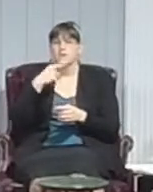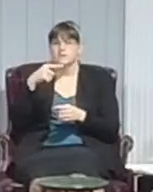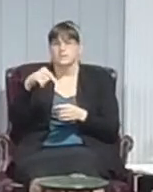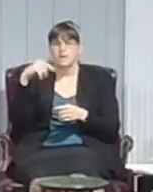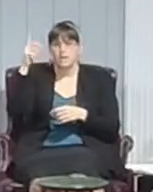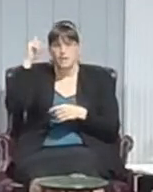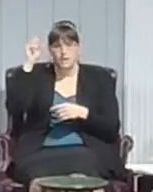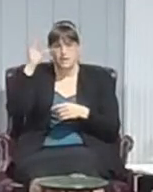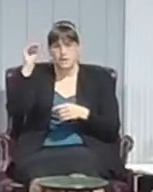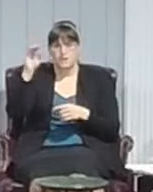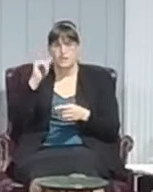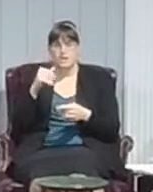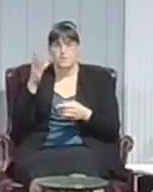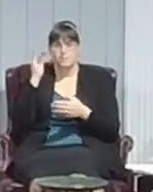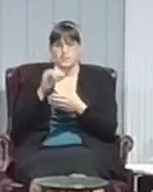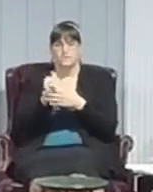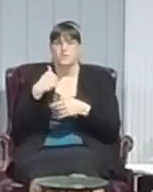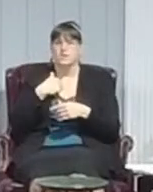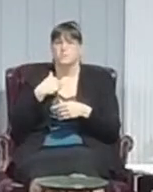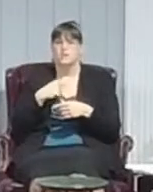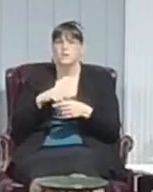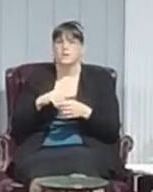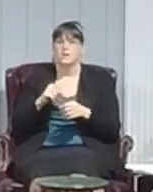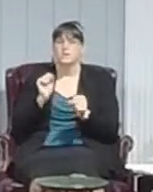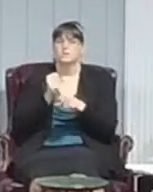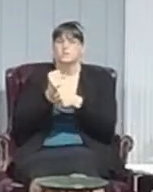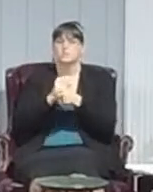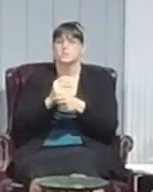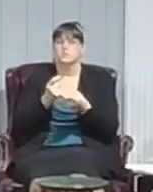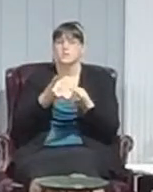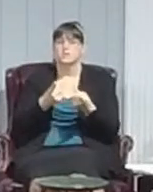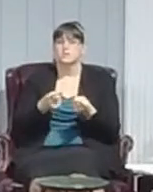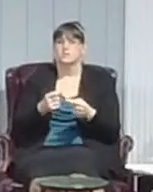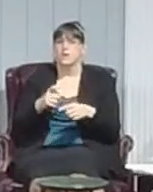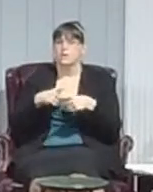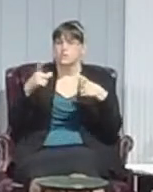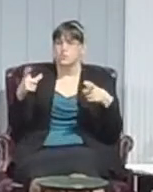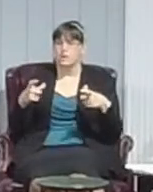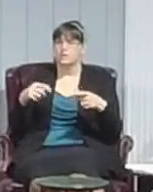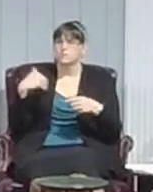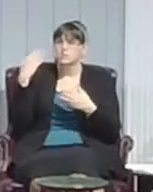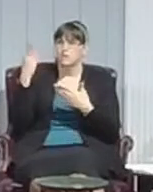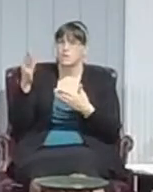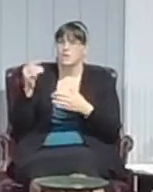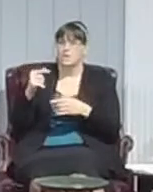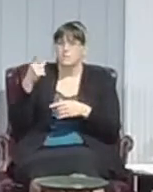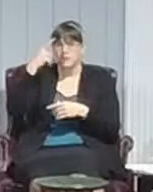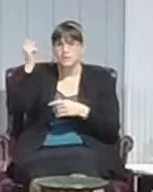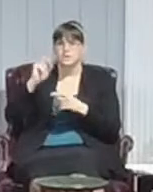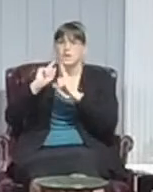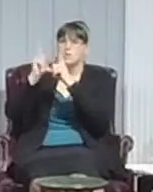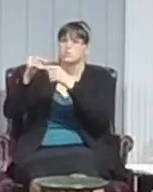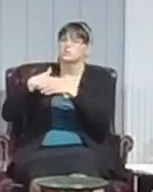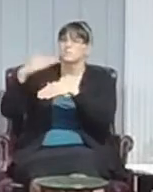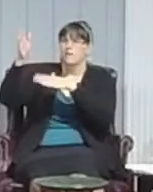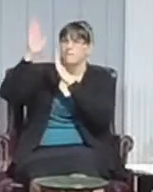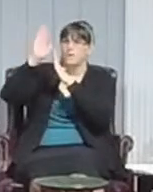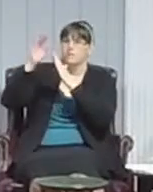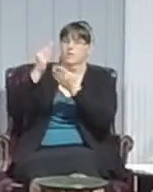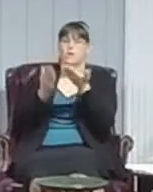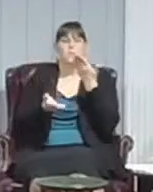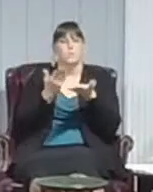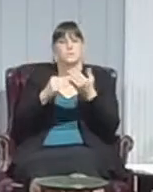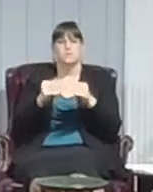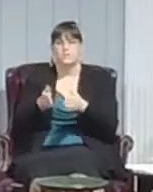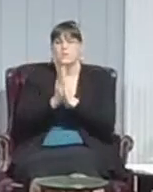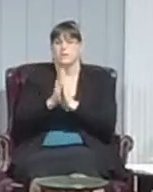works that I do shall he do also, and greater works than these shall he do, because I go unto my Father. And whatsoever ye shall ask in my